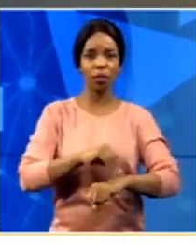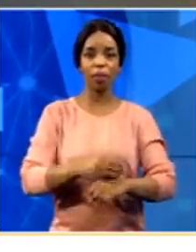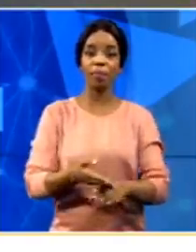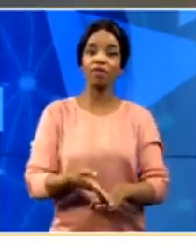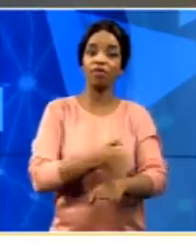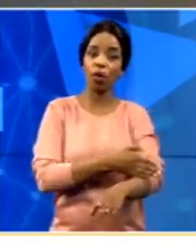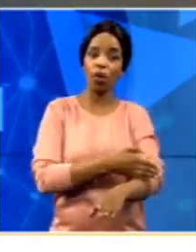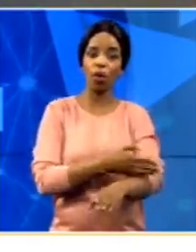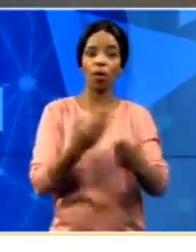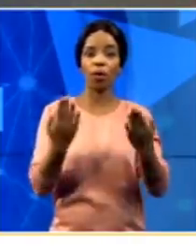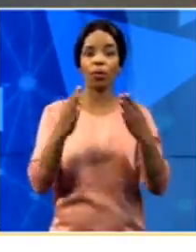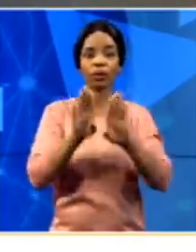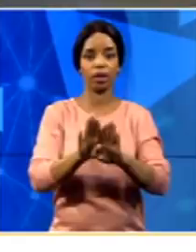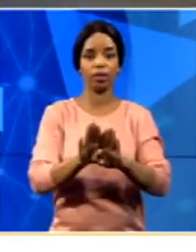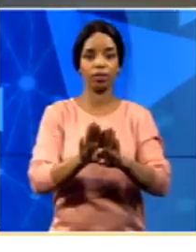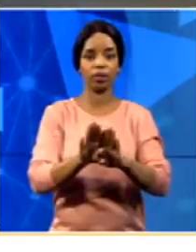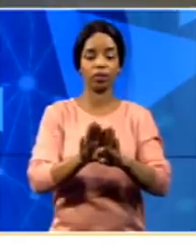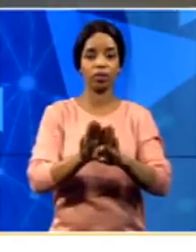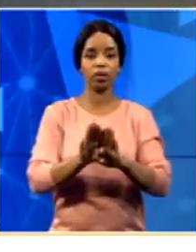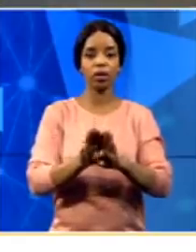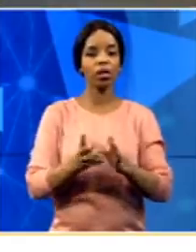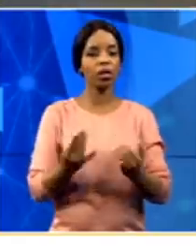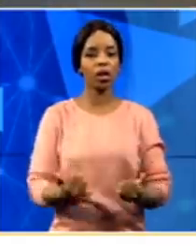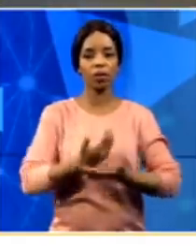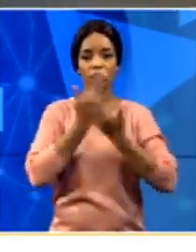to UIF, and now they don't know what to do.